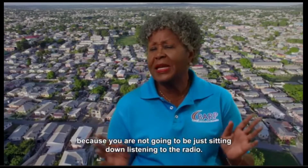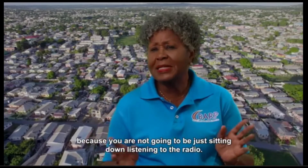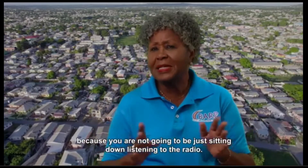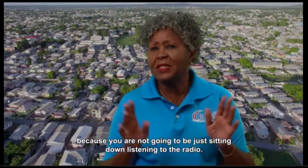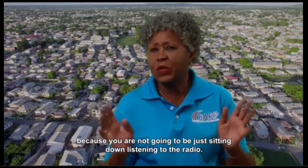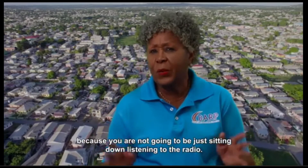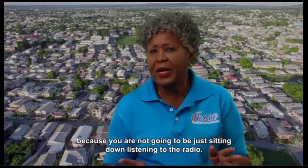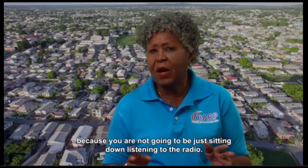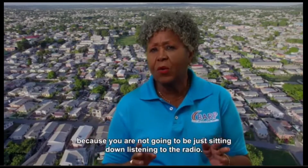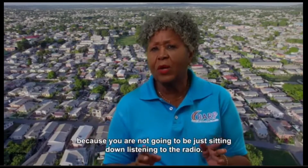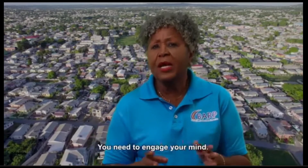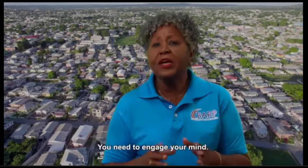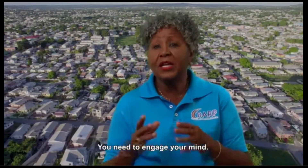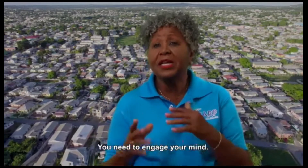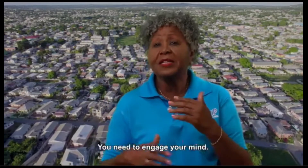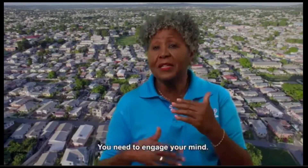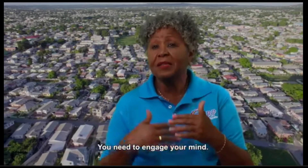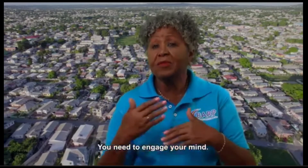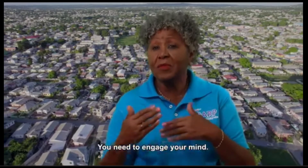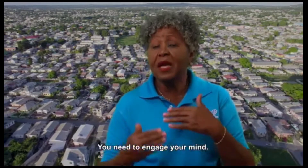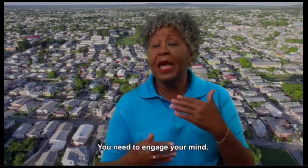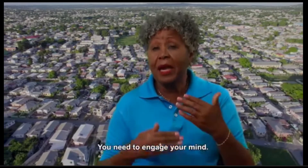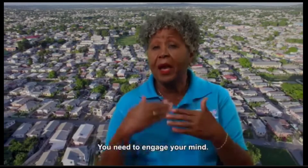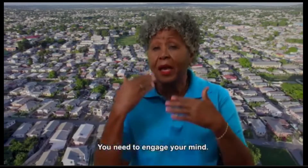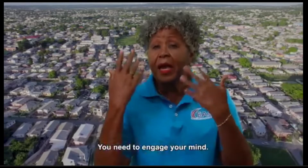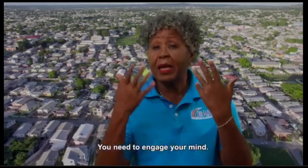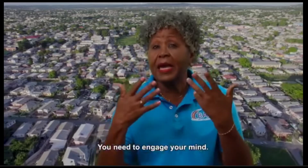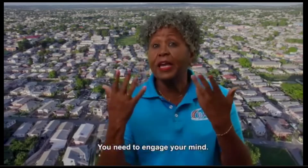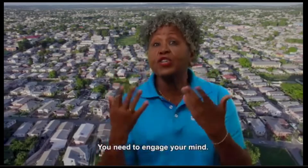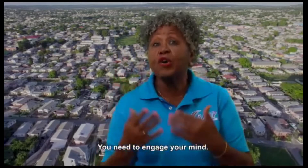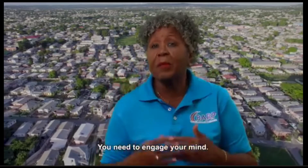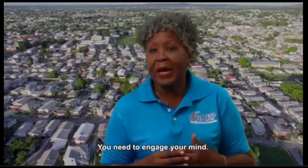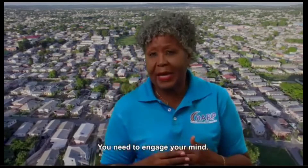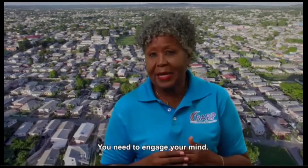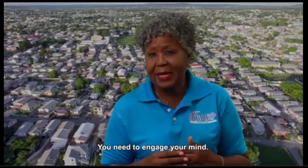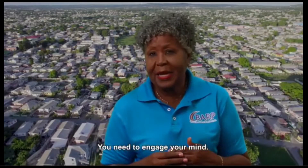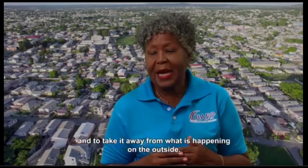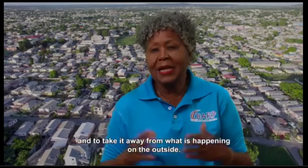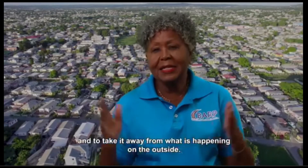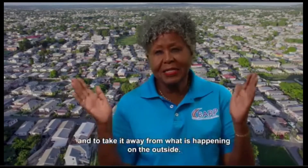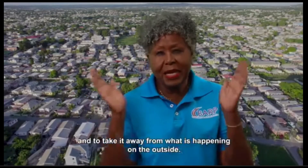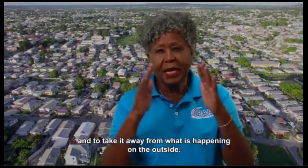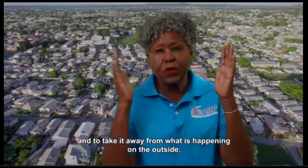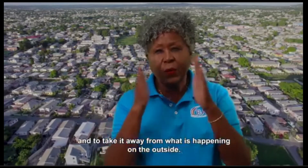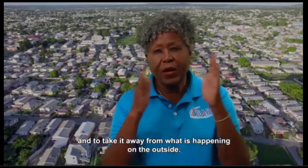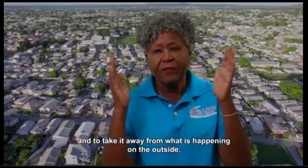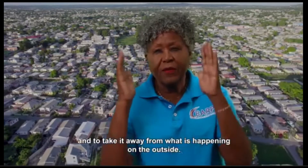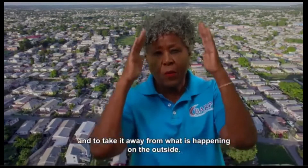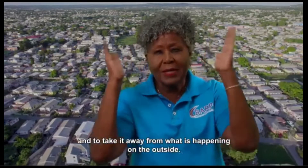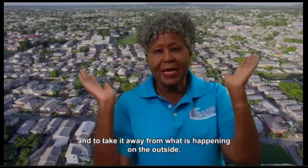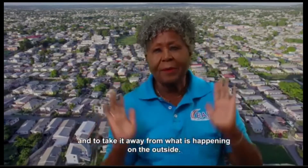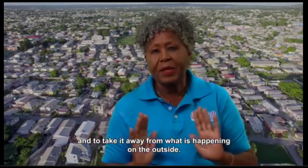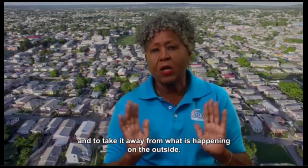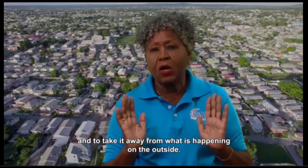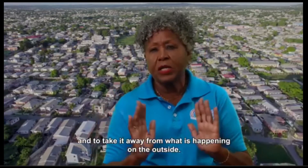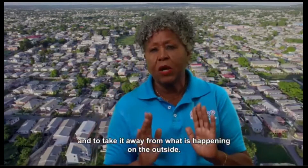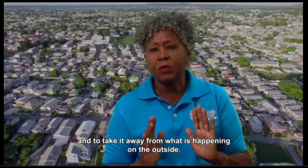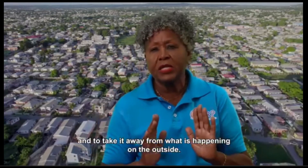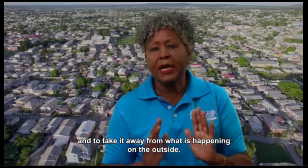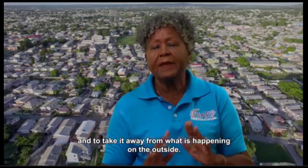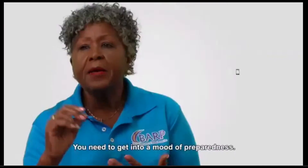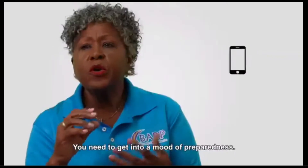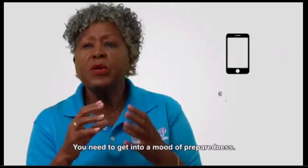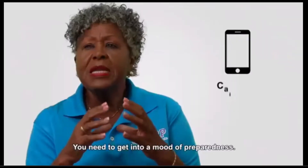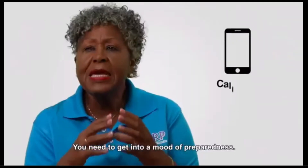down listening to the wind howl. You need to engage your mind and to take it away from what's happening on